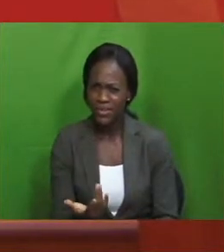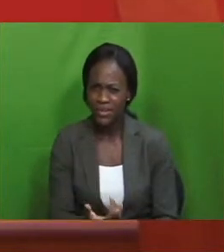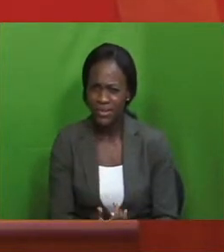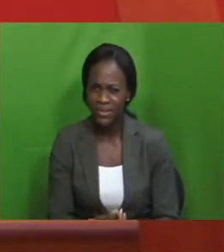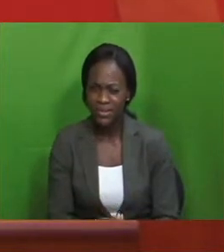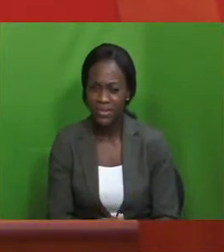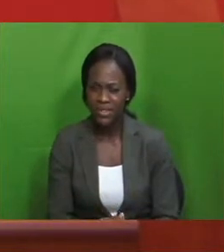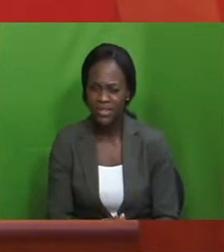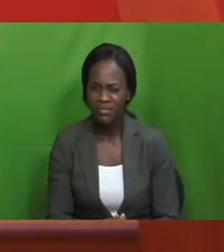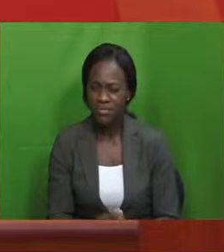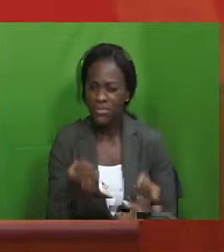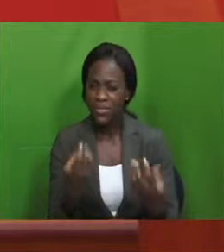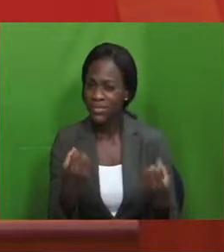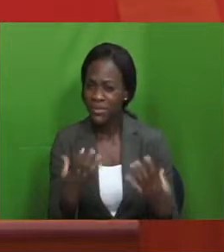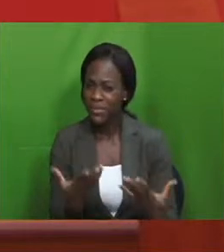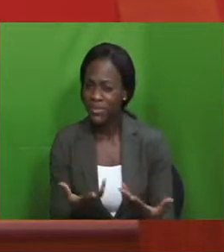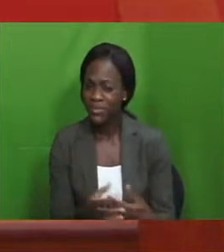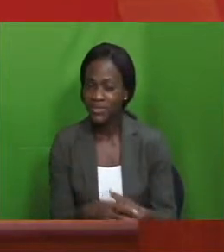So many